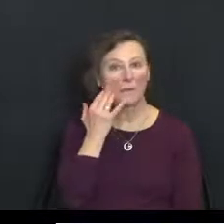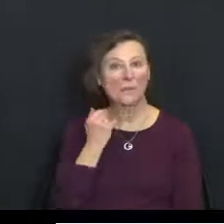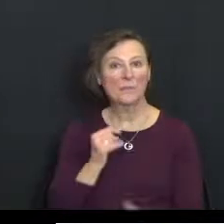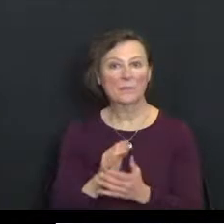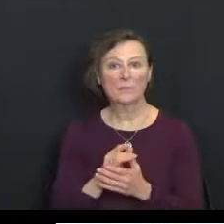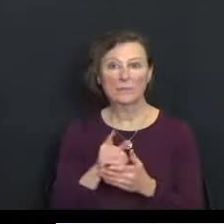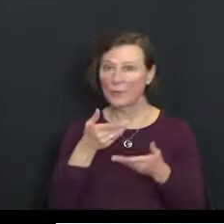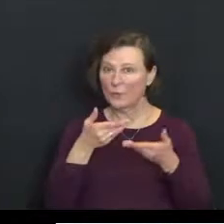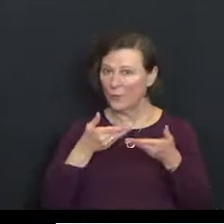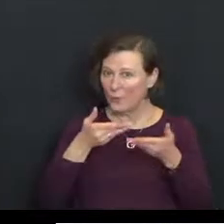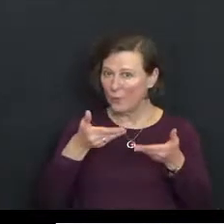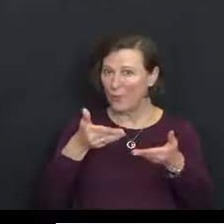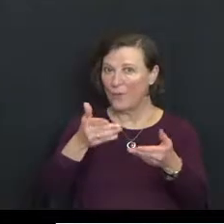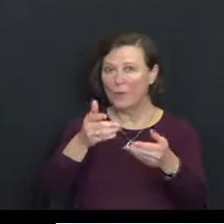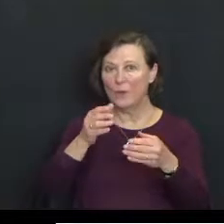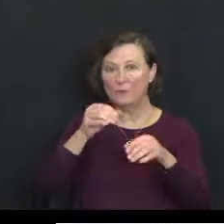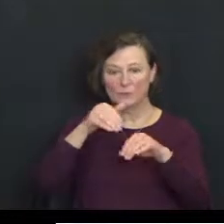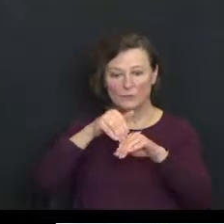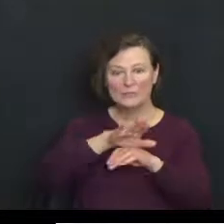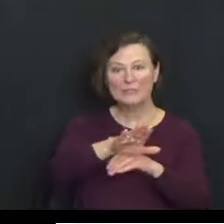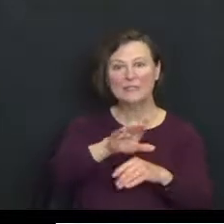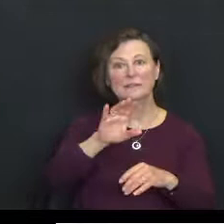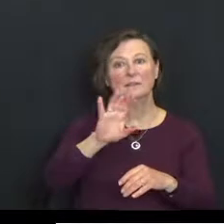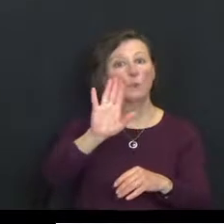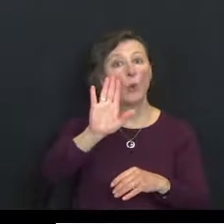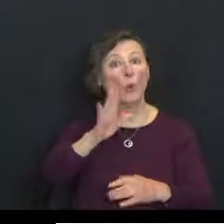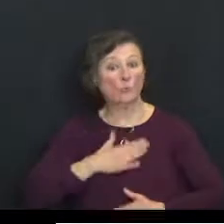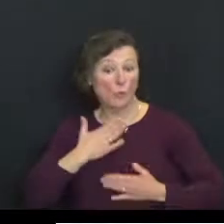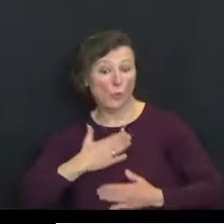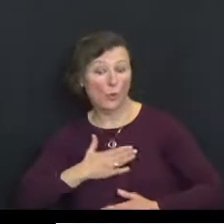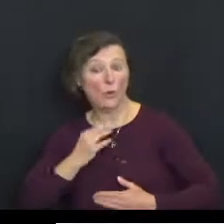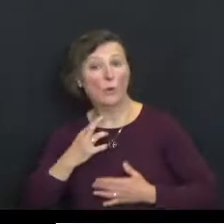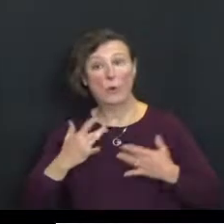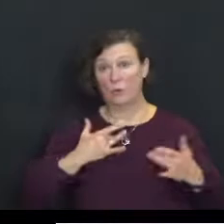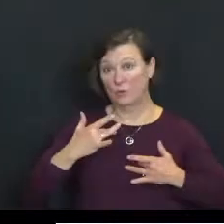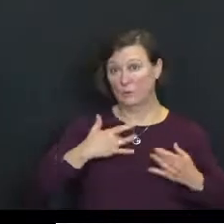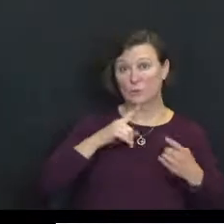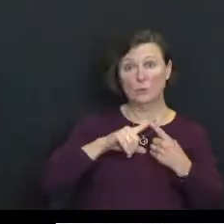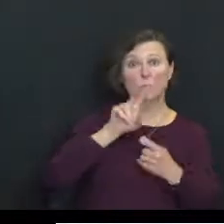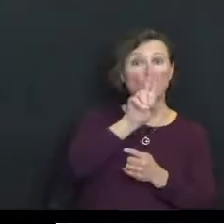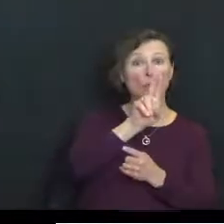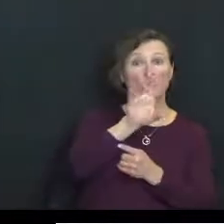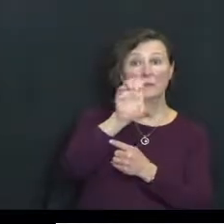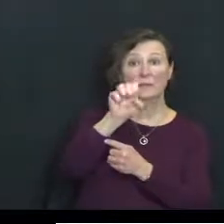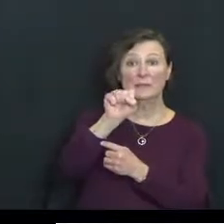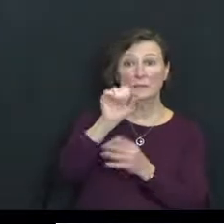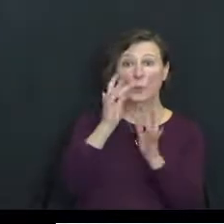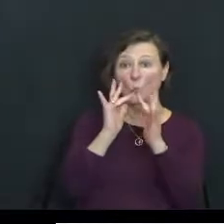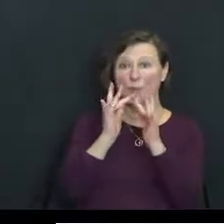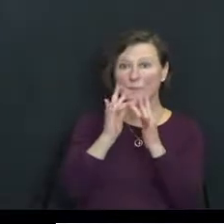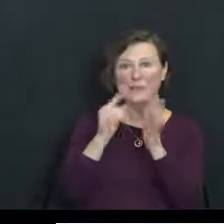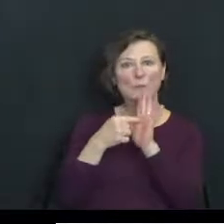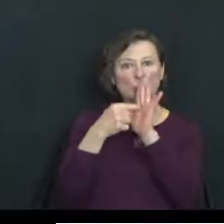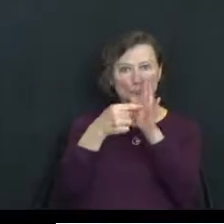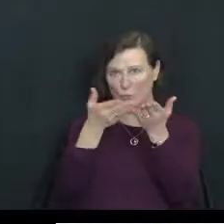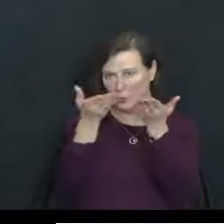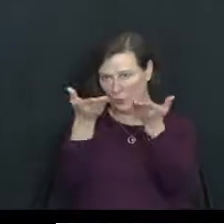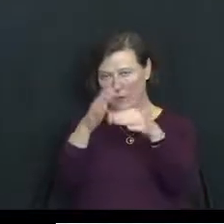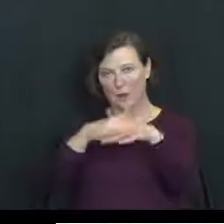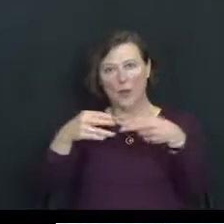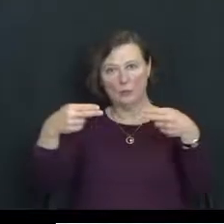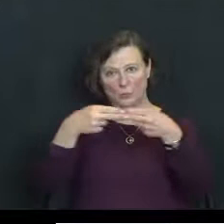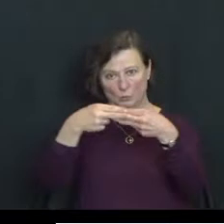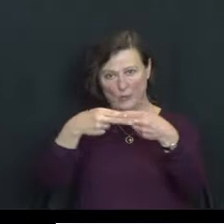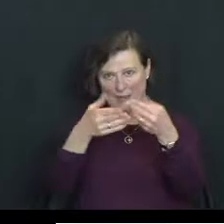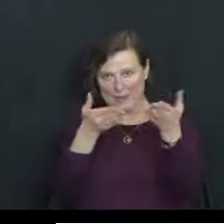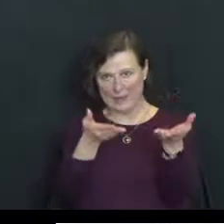You are welcome to submit a joy or a concern to the UUCS website as shown here on the